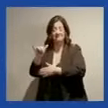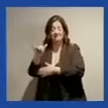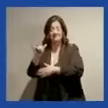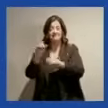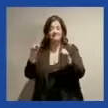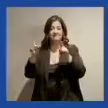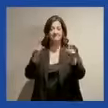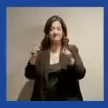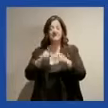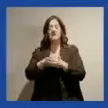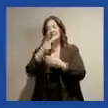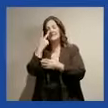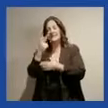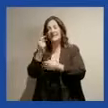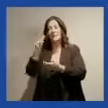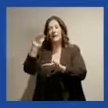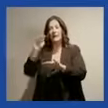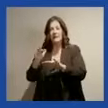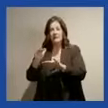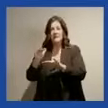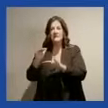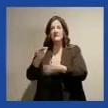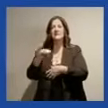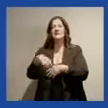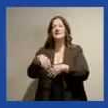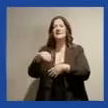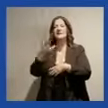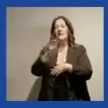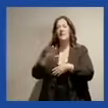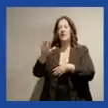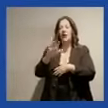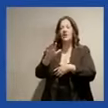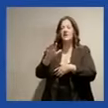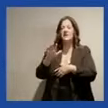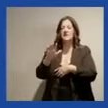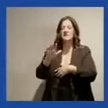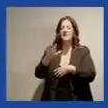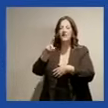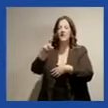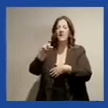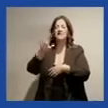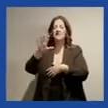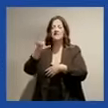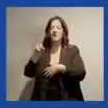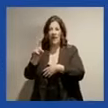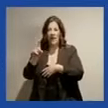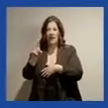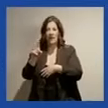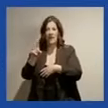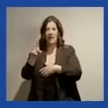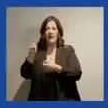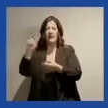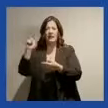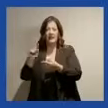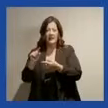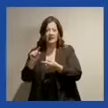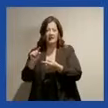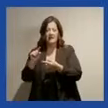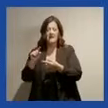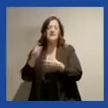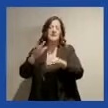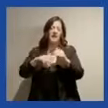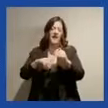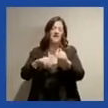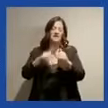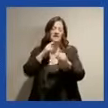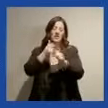slightly down, about $151, looks like. Making sure the numbers slides align with what is in my head. And then